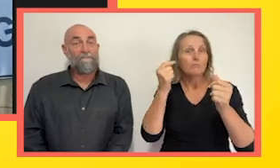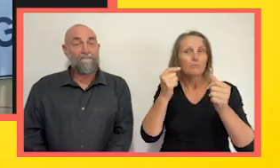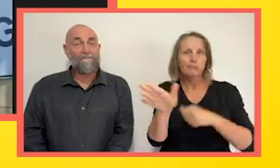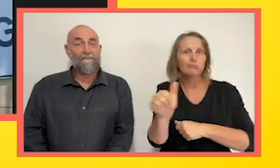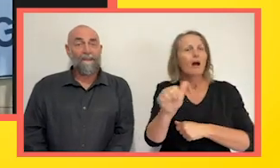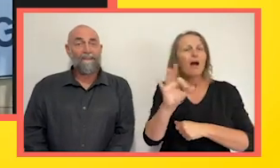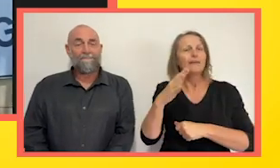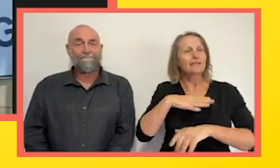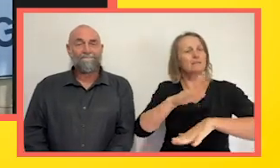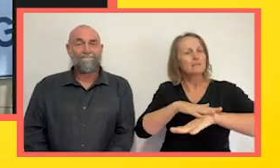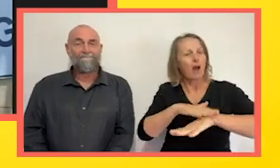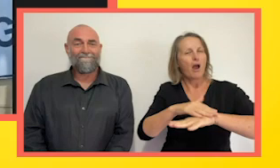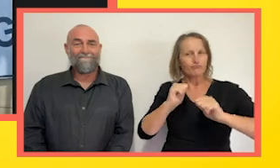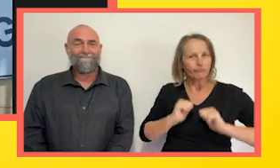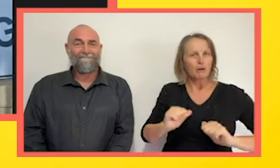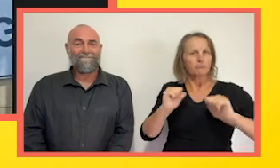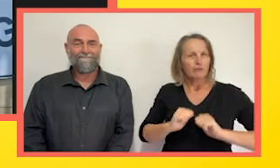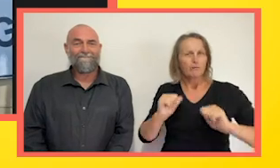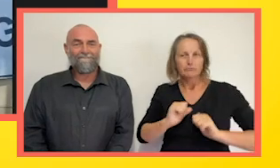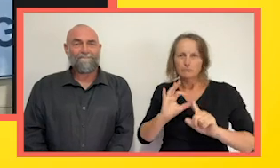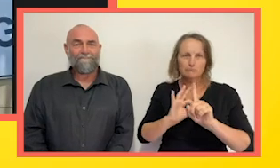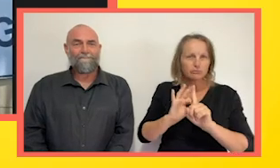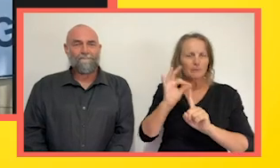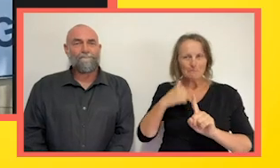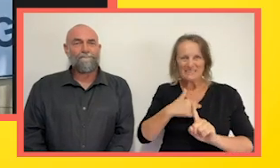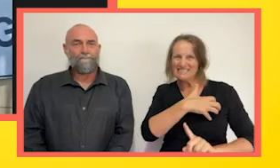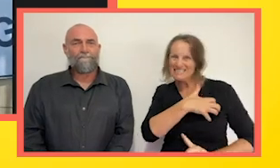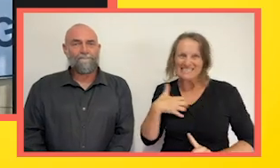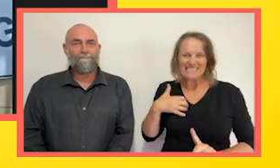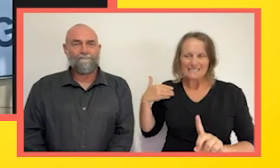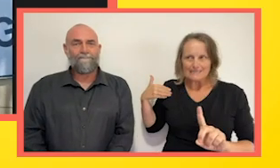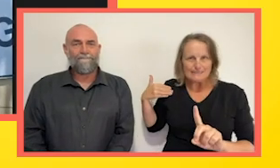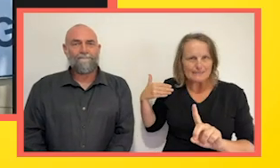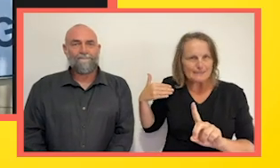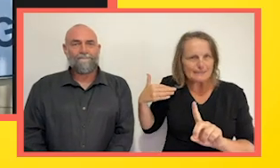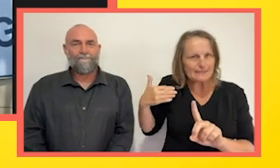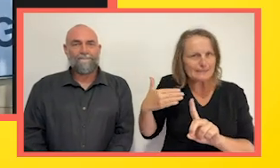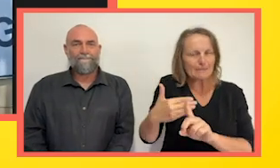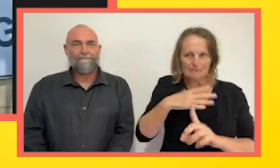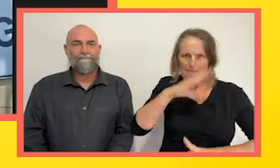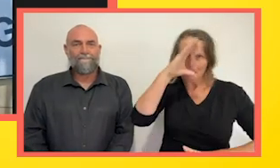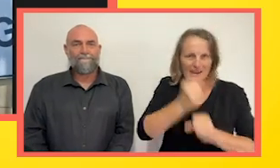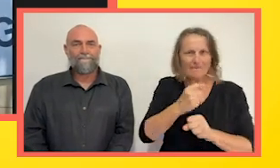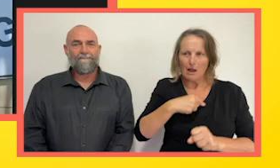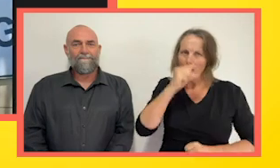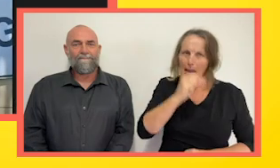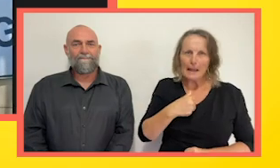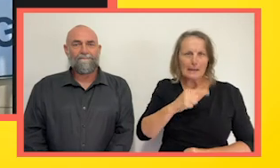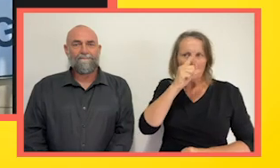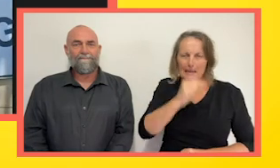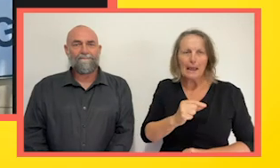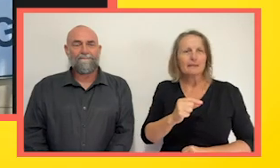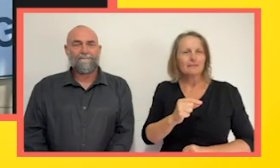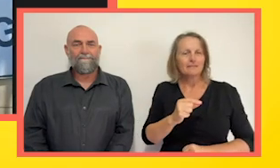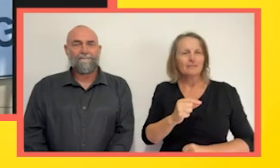proud of how I've sort of been committed to the process and haven't really wavered in my belief in myself and in my team and in my